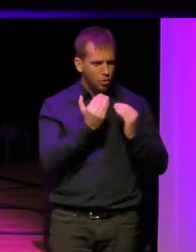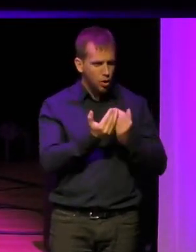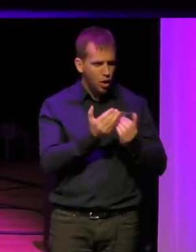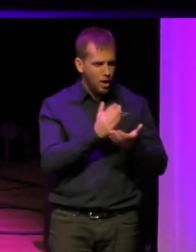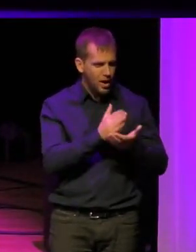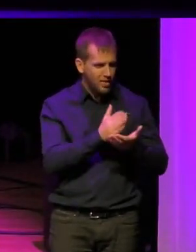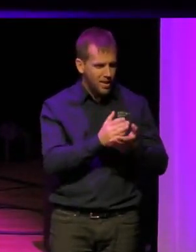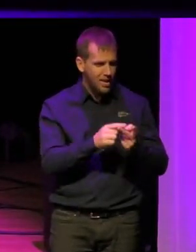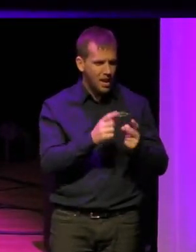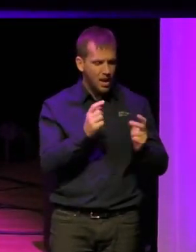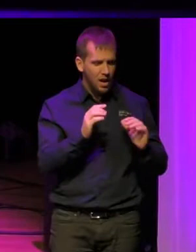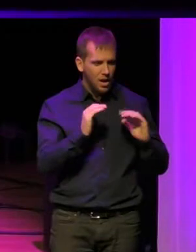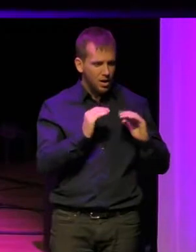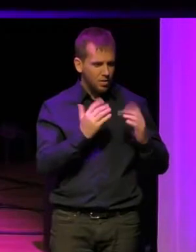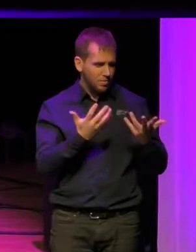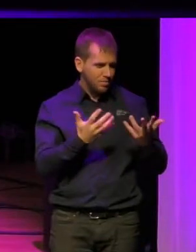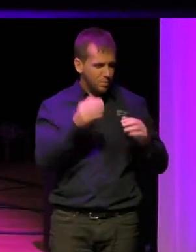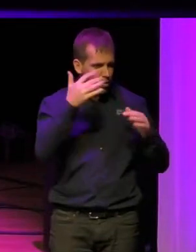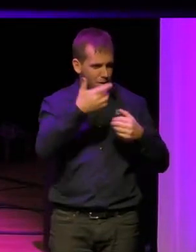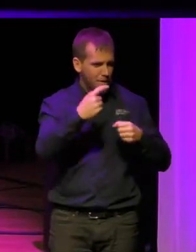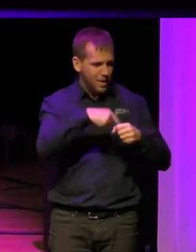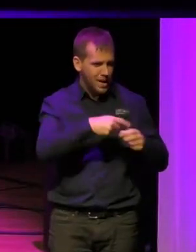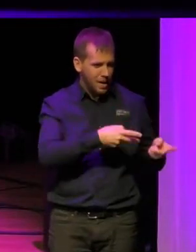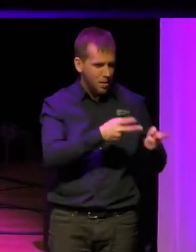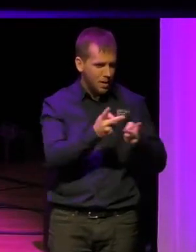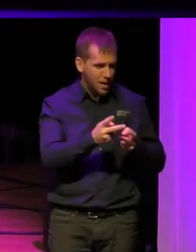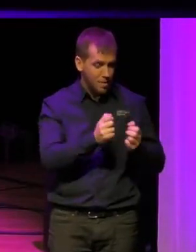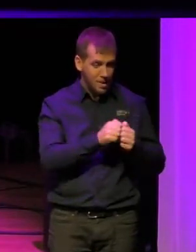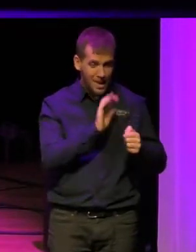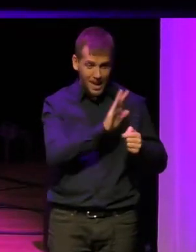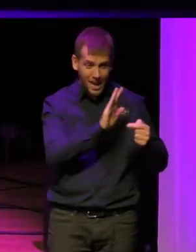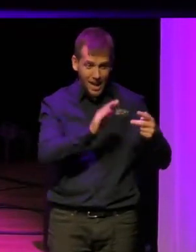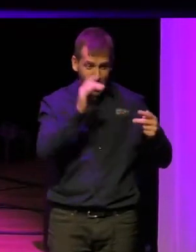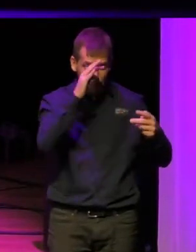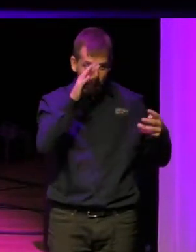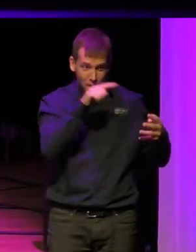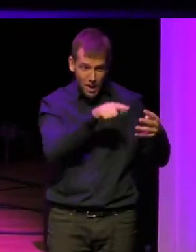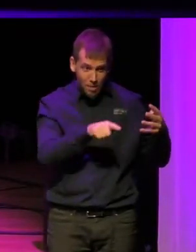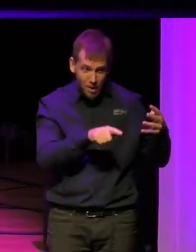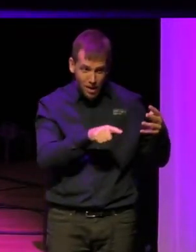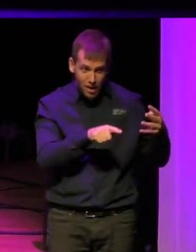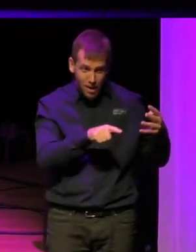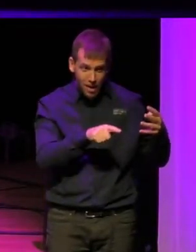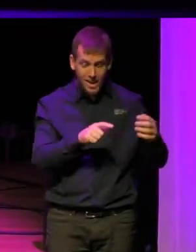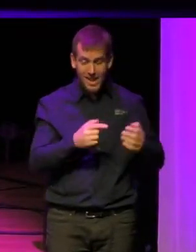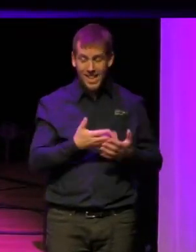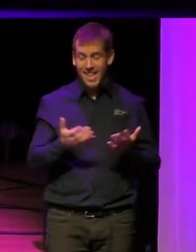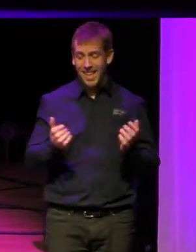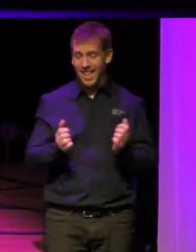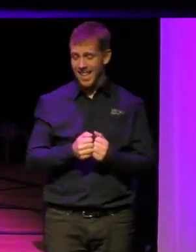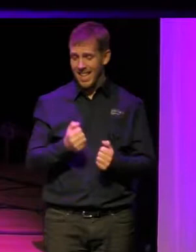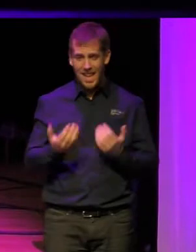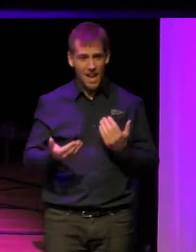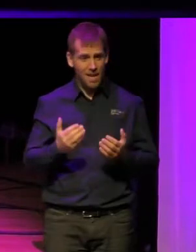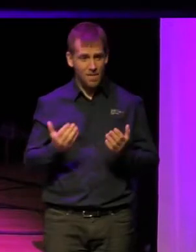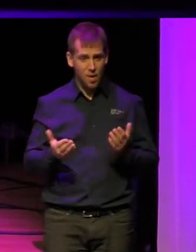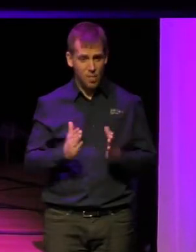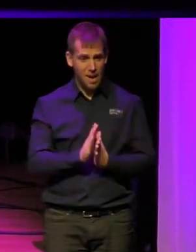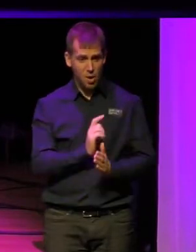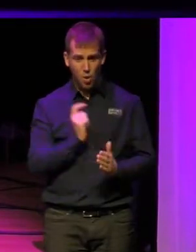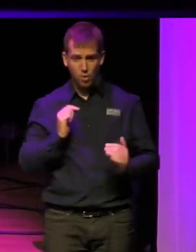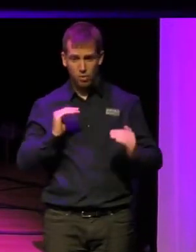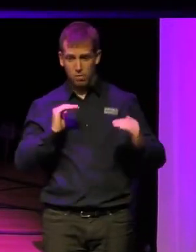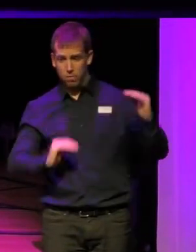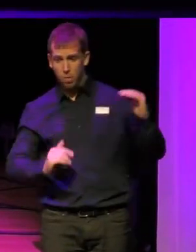strength of democracy, but those difficulties are nothing compared to where we are. We look up to you. However, there's